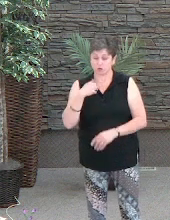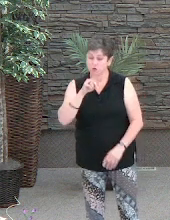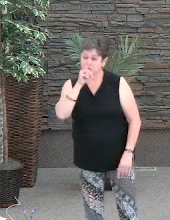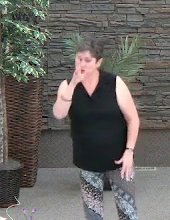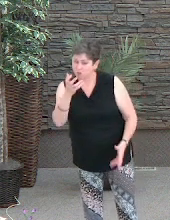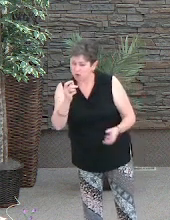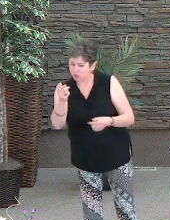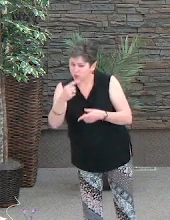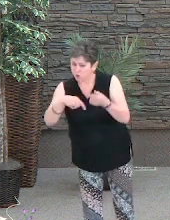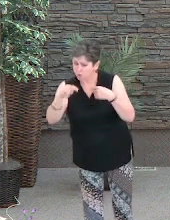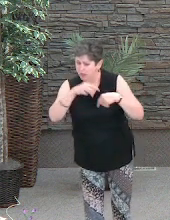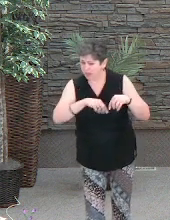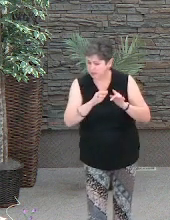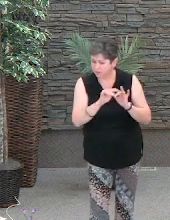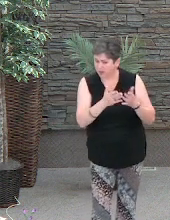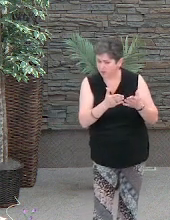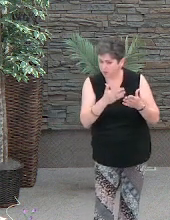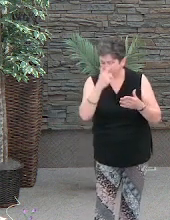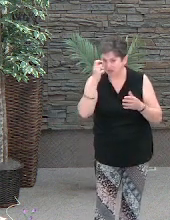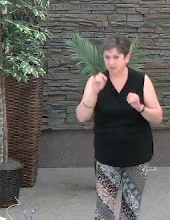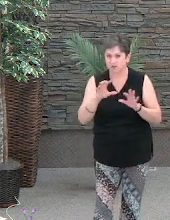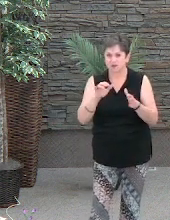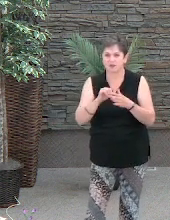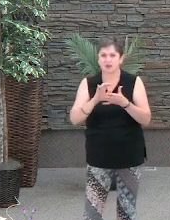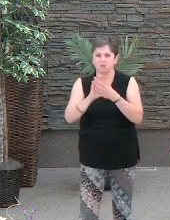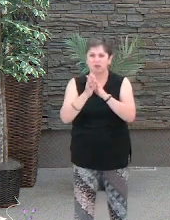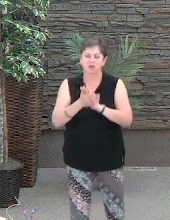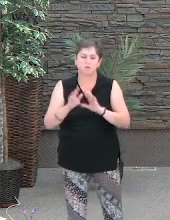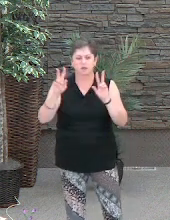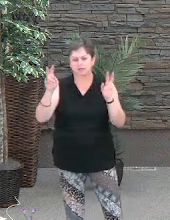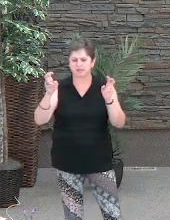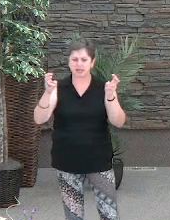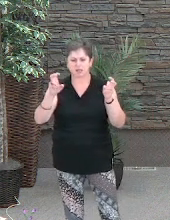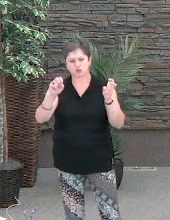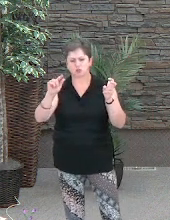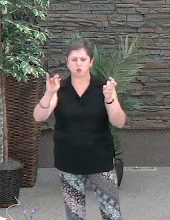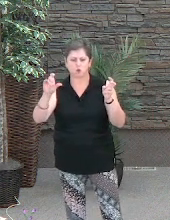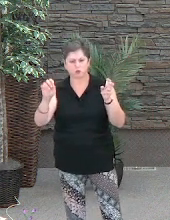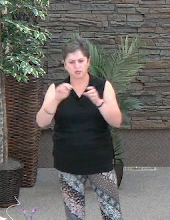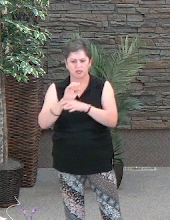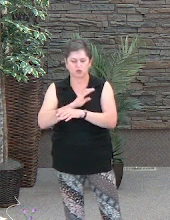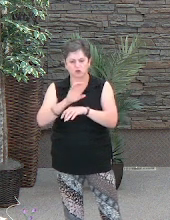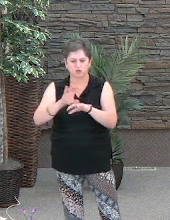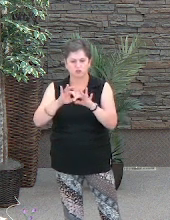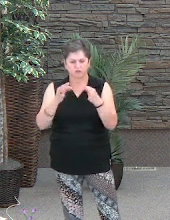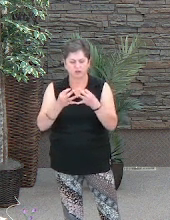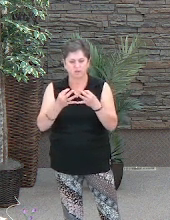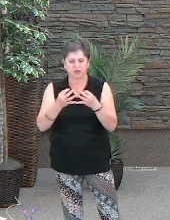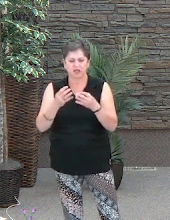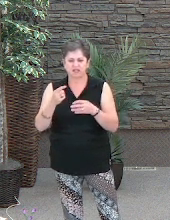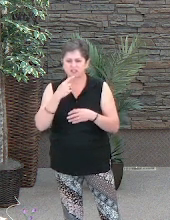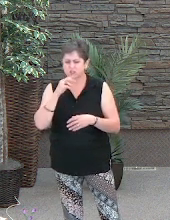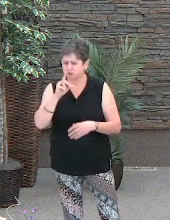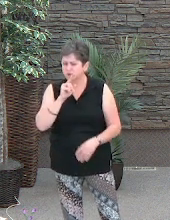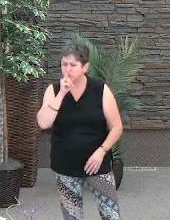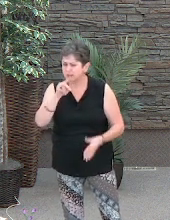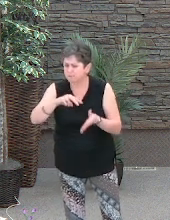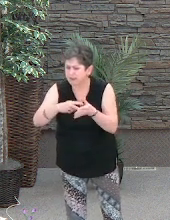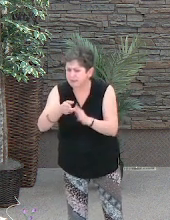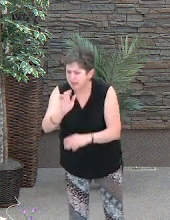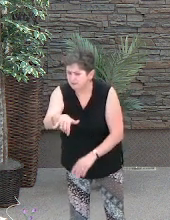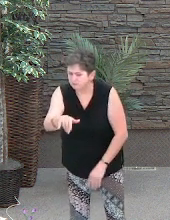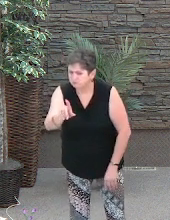want to go back to the Bible? Because apparently that had become a saying, a slogan in our congregation. And he said, do we really mean